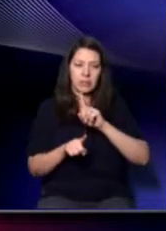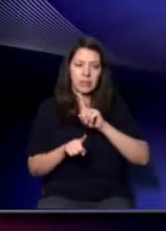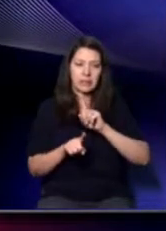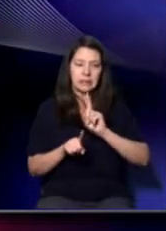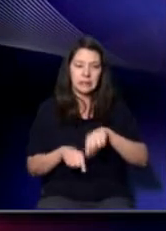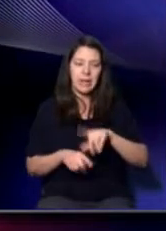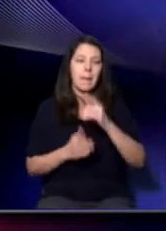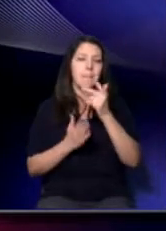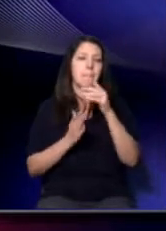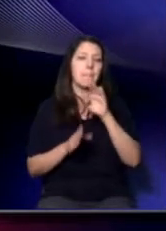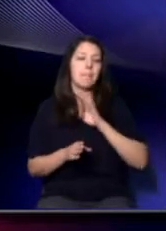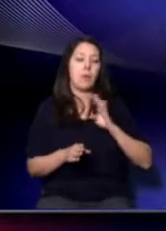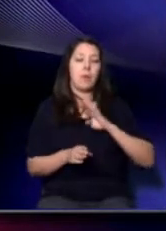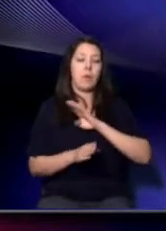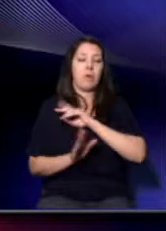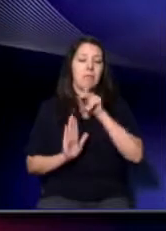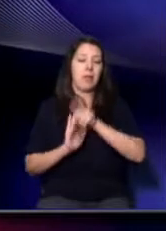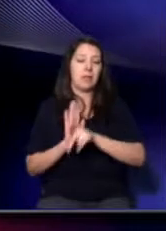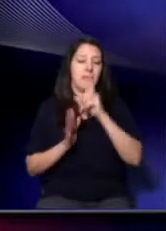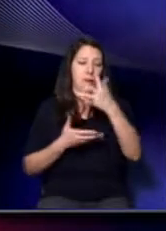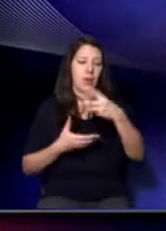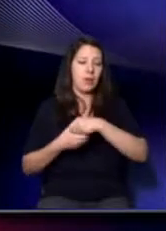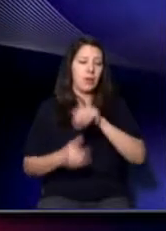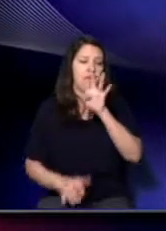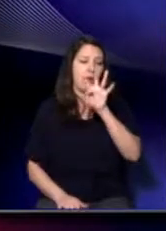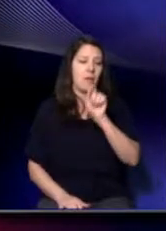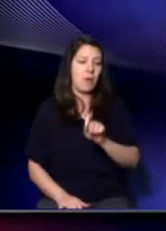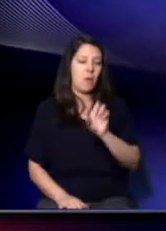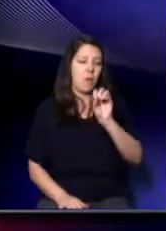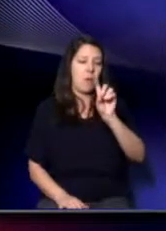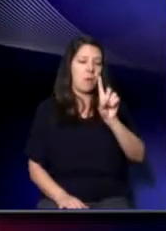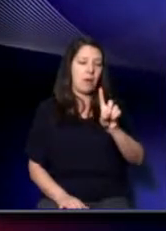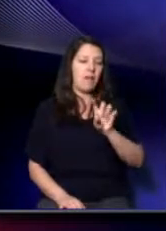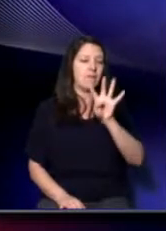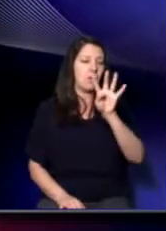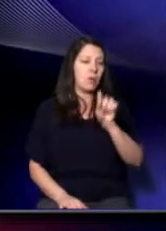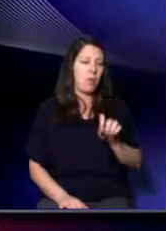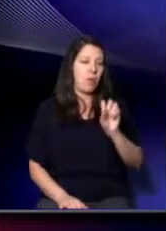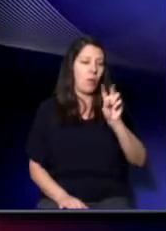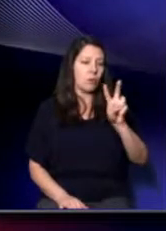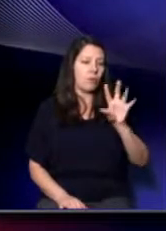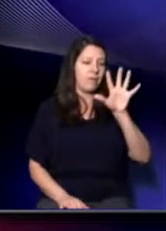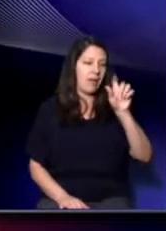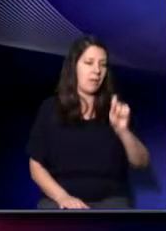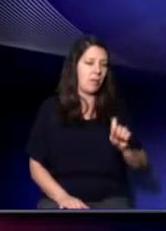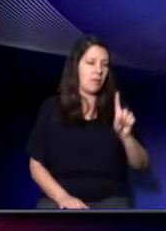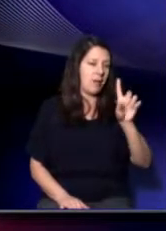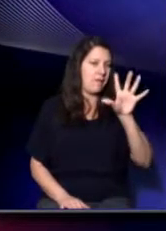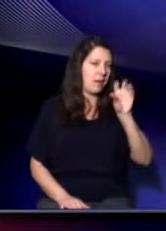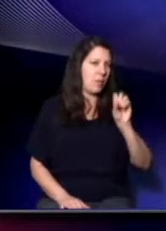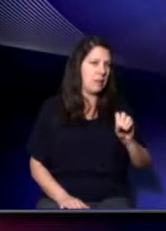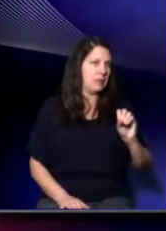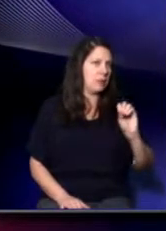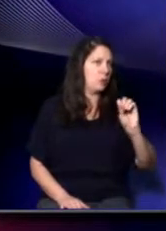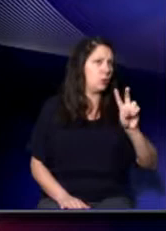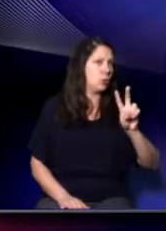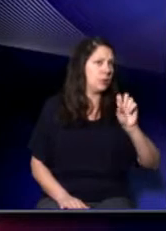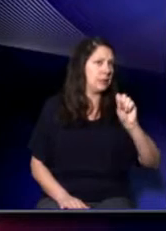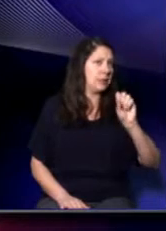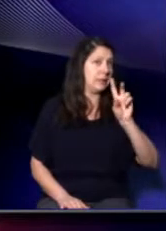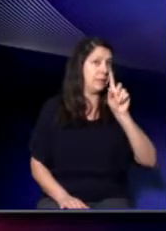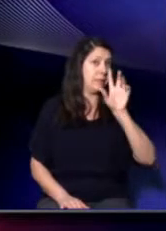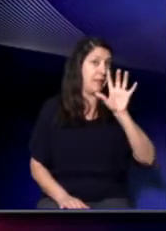with board policy to include items 4.01, 4.02, 5.01, 6.01, 7.2, and